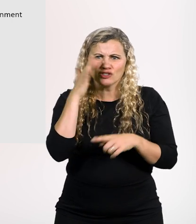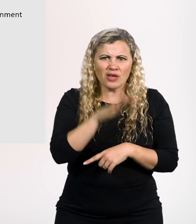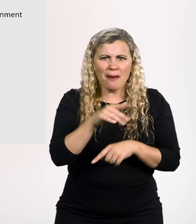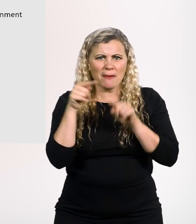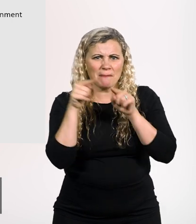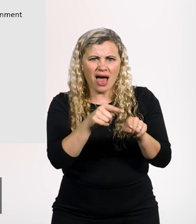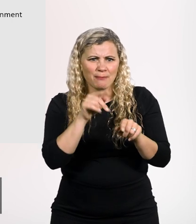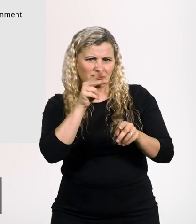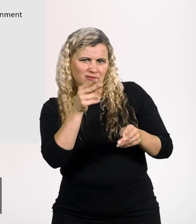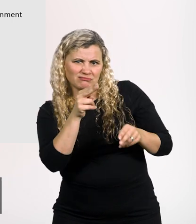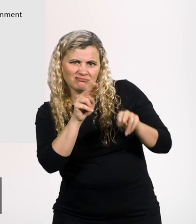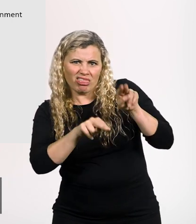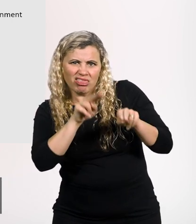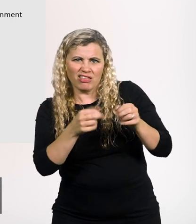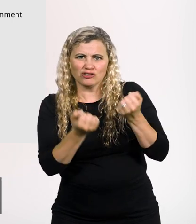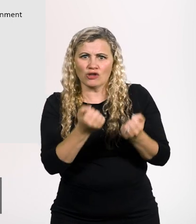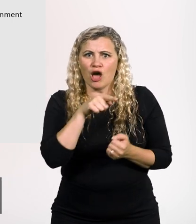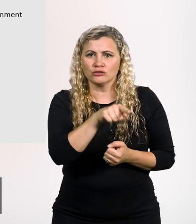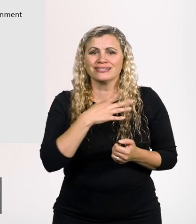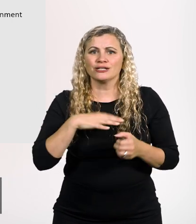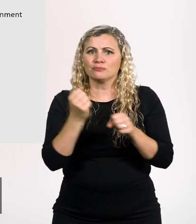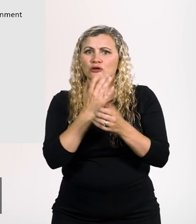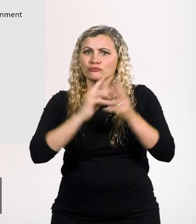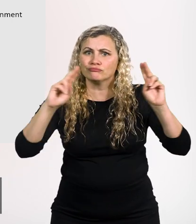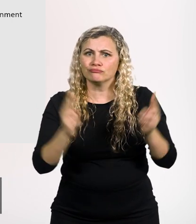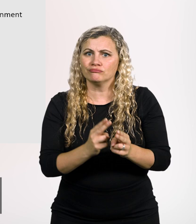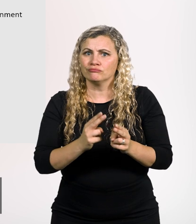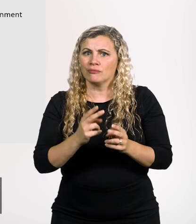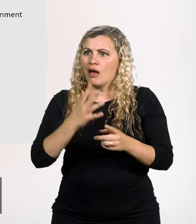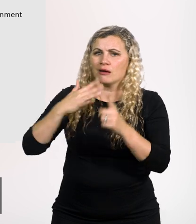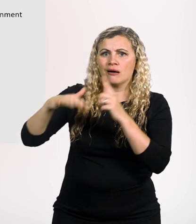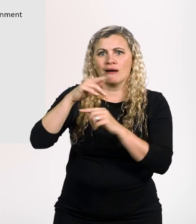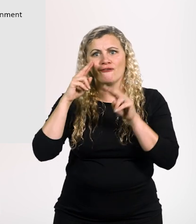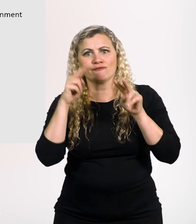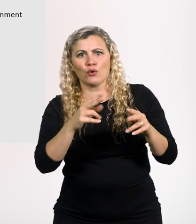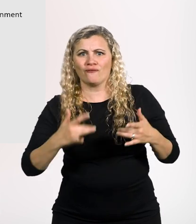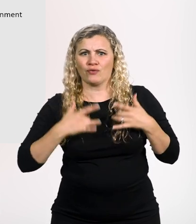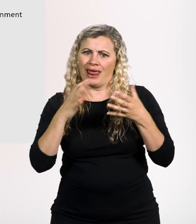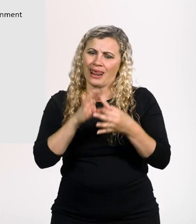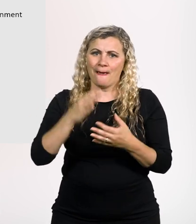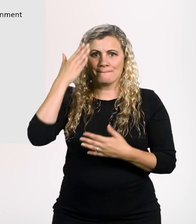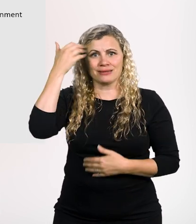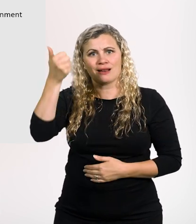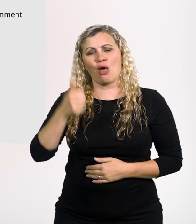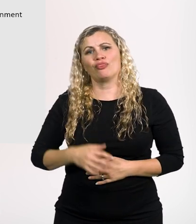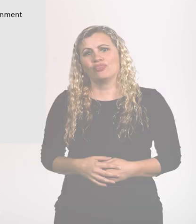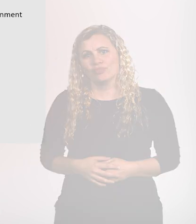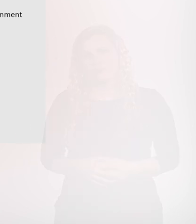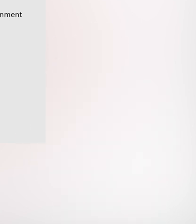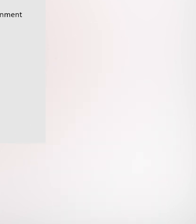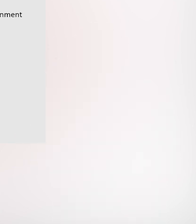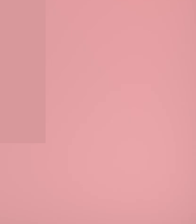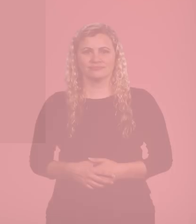judgments this is about the need to tackle the stigma and societal views associated with mental